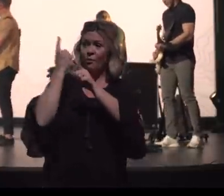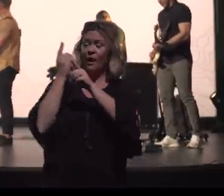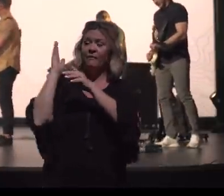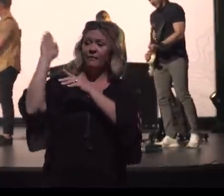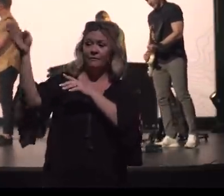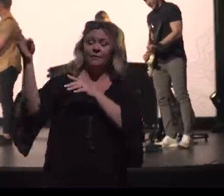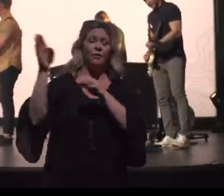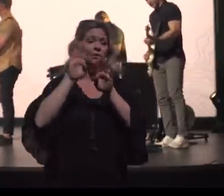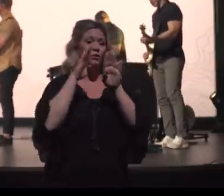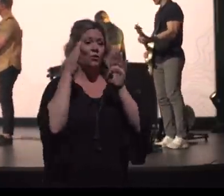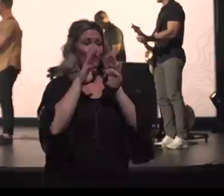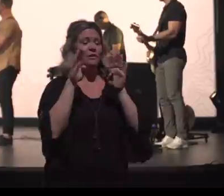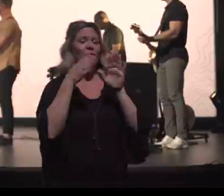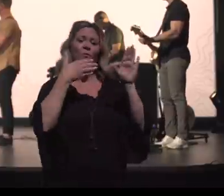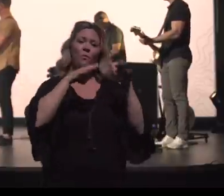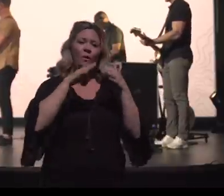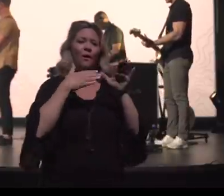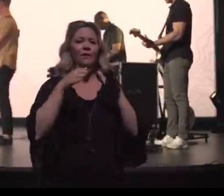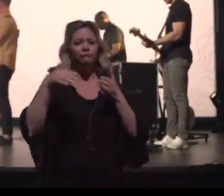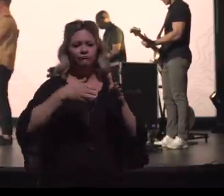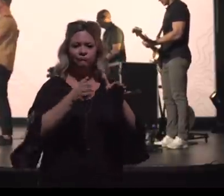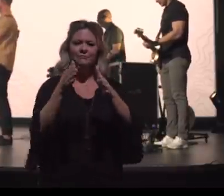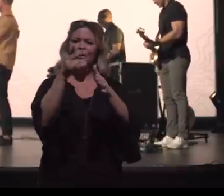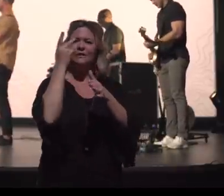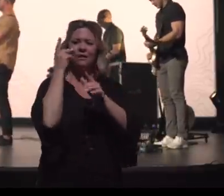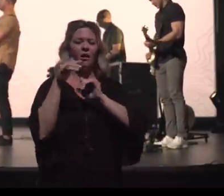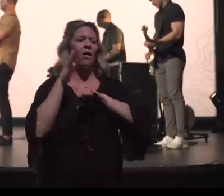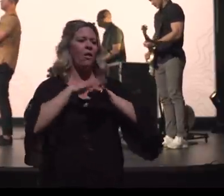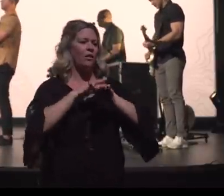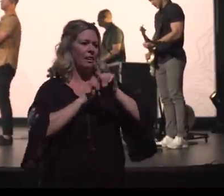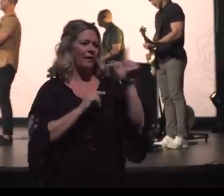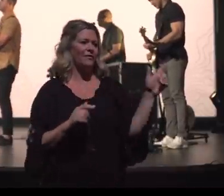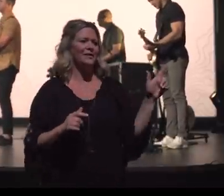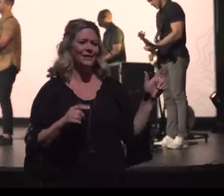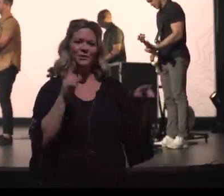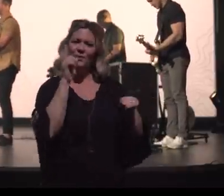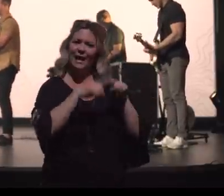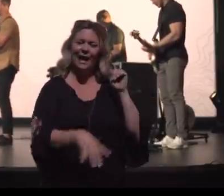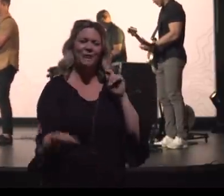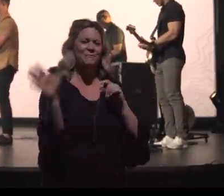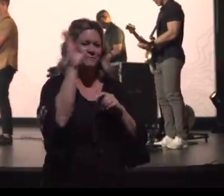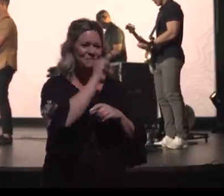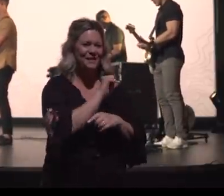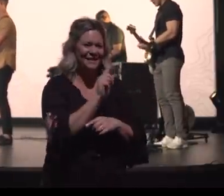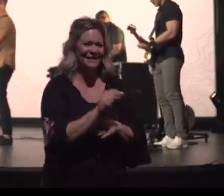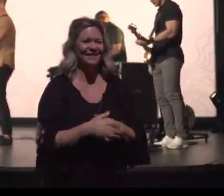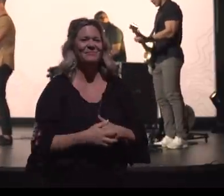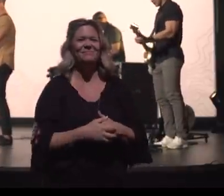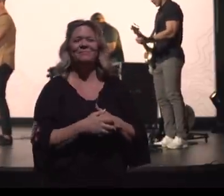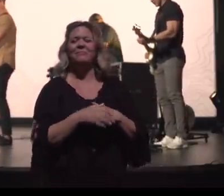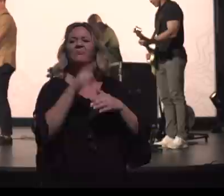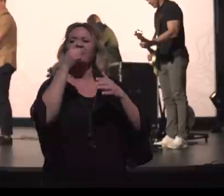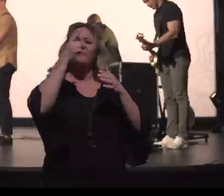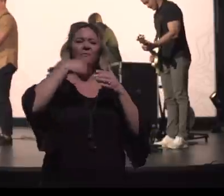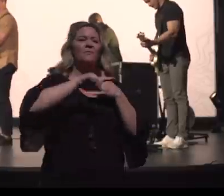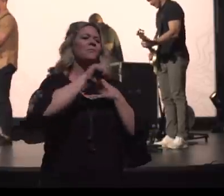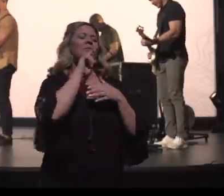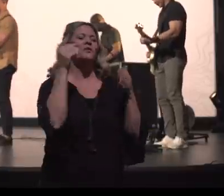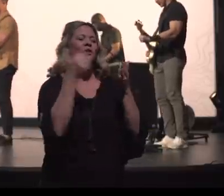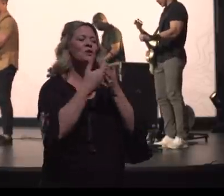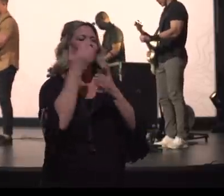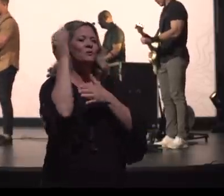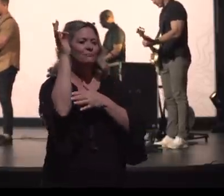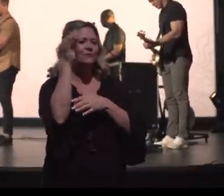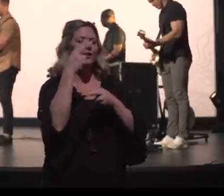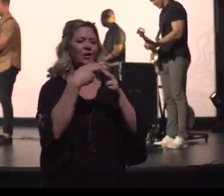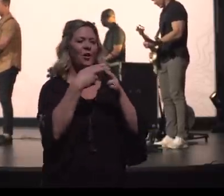out these lobby doors. Keep walking on the sidewalk. It's on your left. You can't miss it. Hey, next weekend, we kick off a brand new series. It's